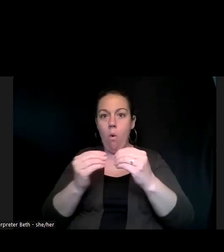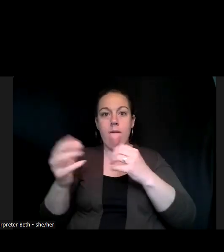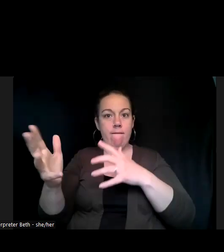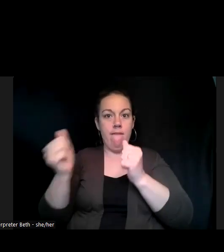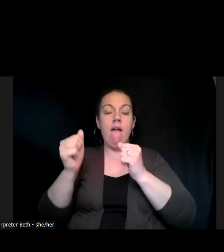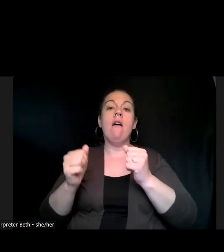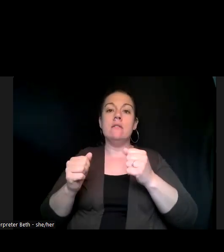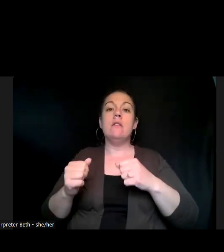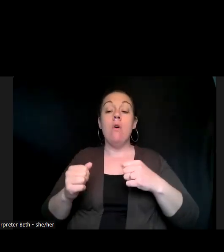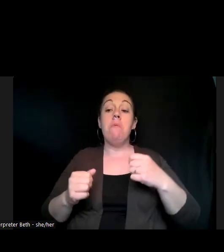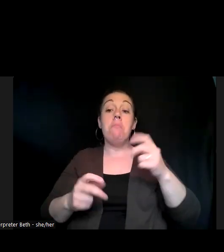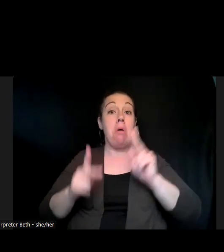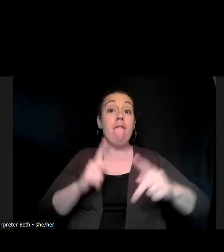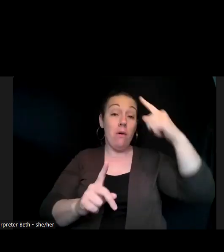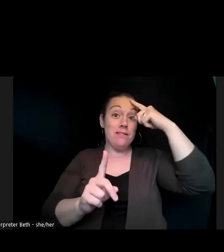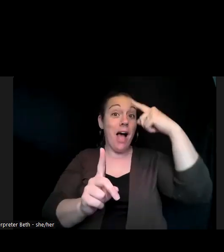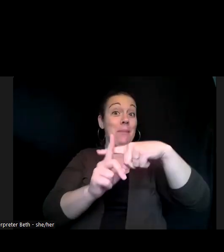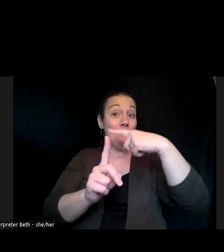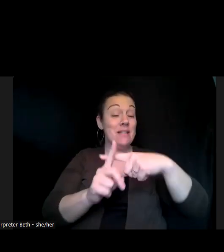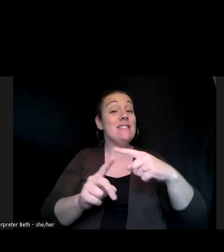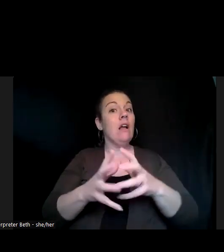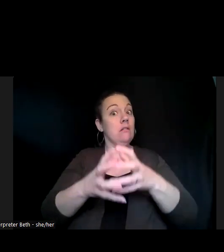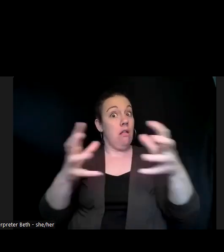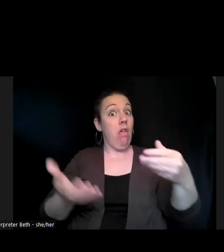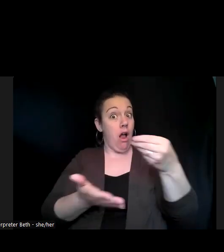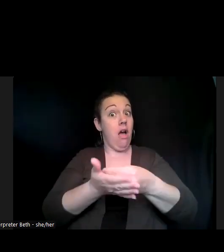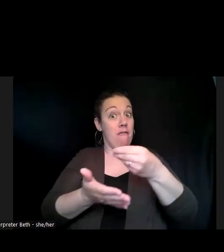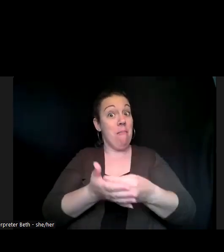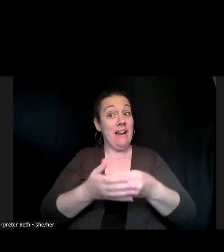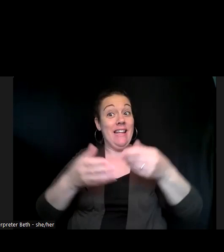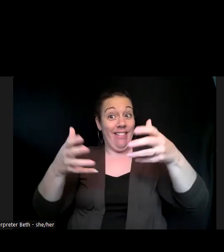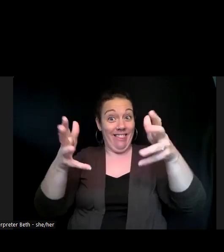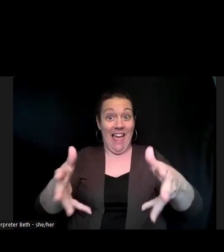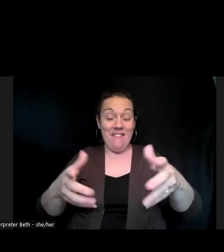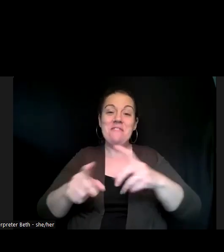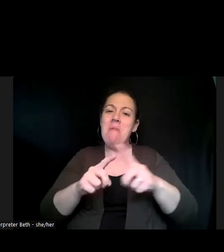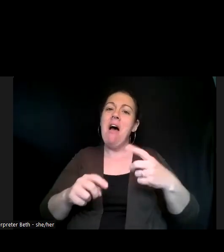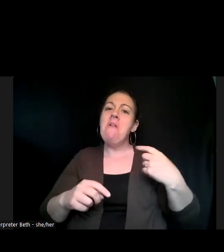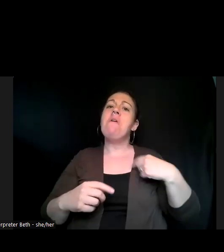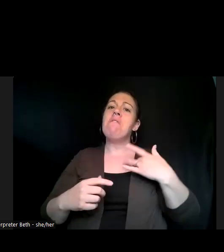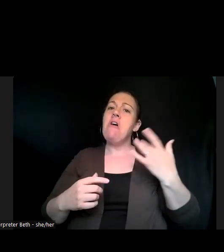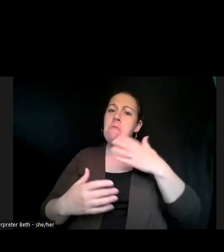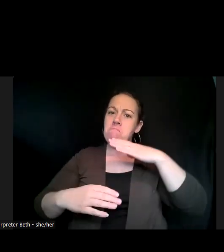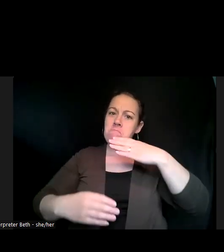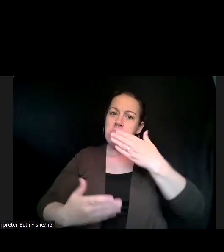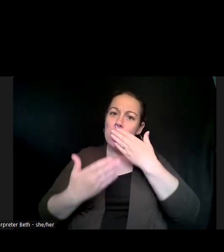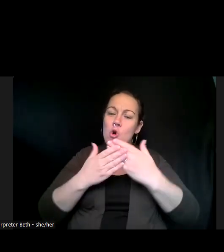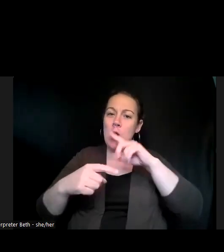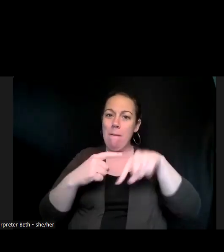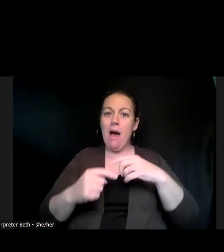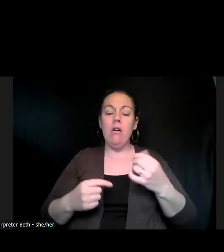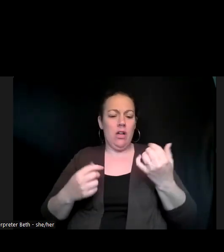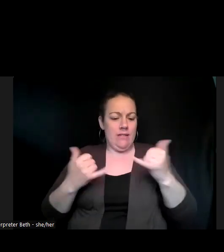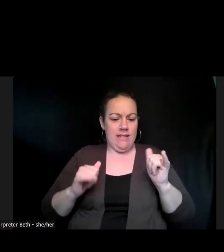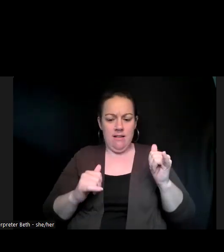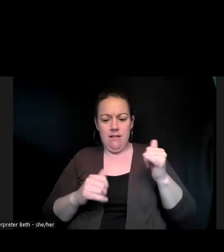that even though there's a lot of money left to be spent, that it will be spent by the deadline. And that's really important because we're still a little bit of uncertainty about